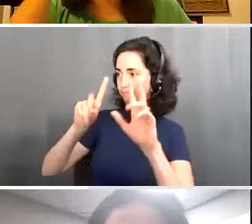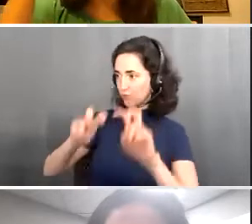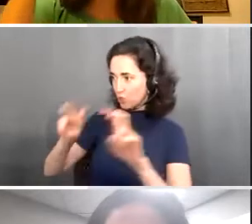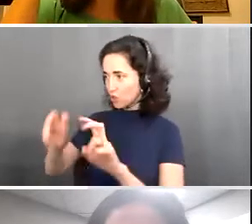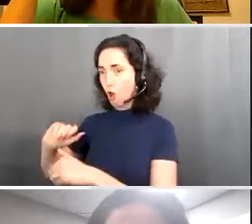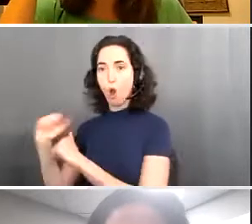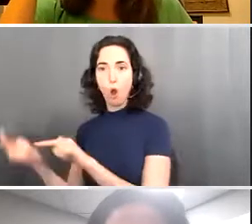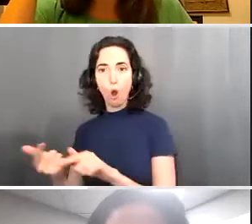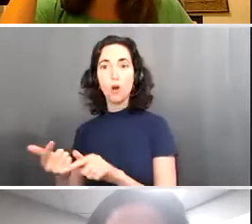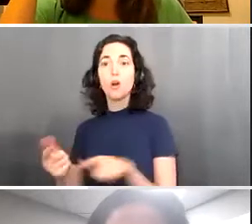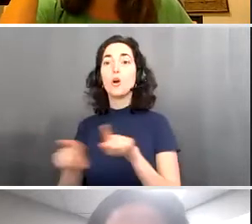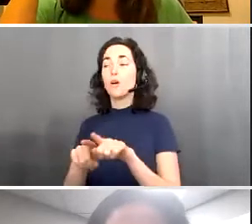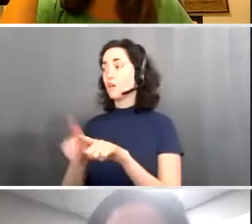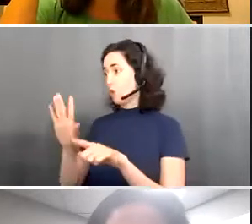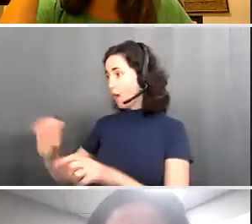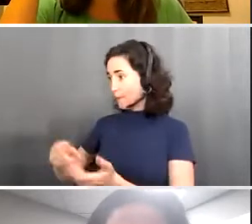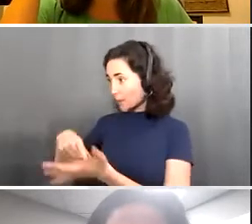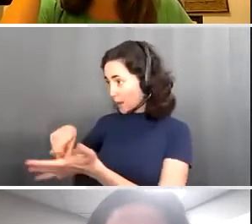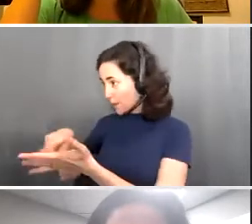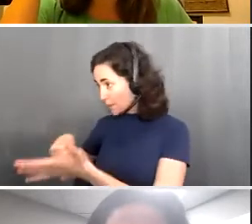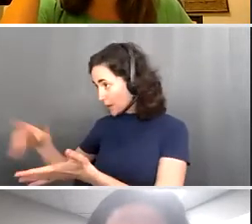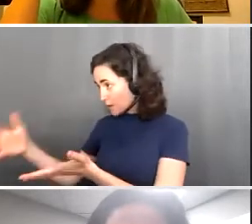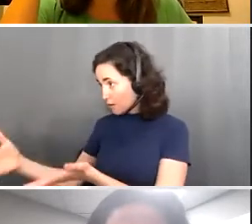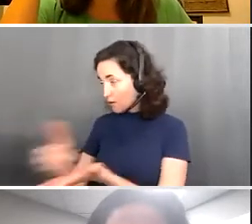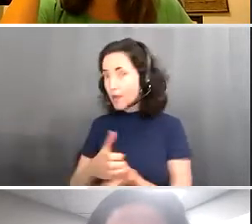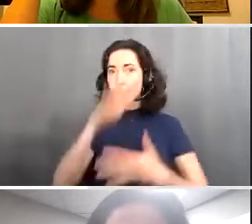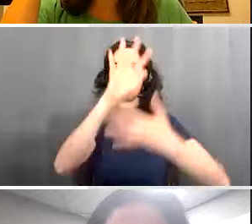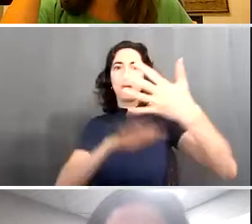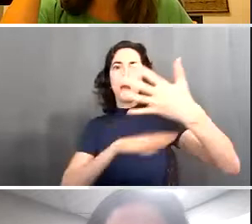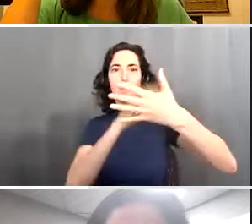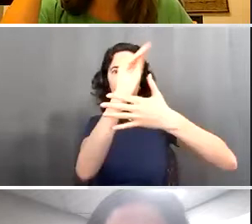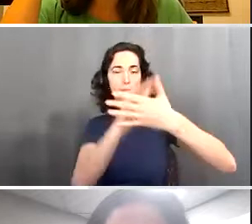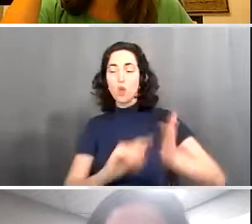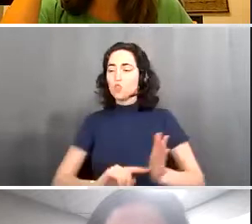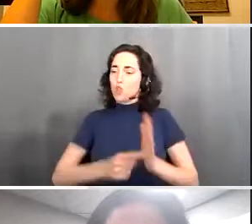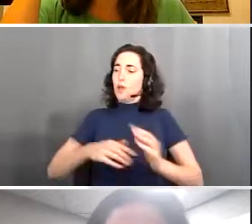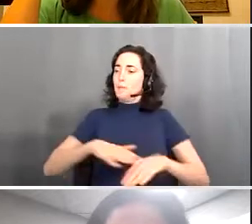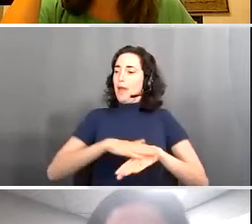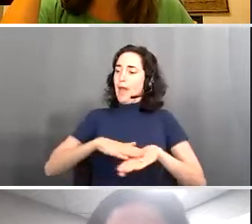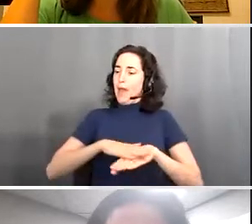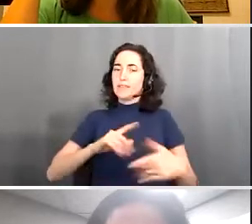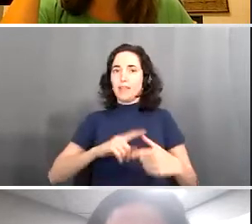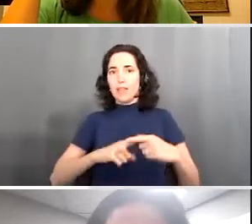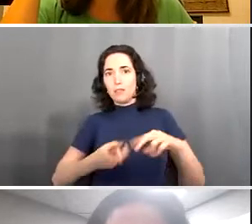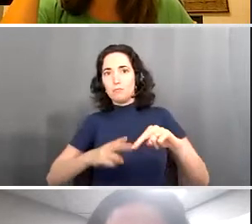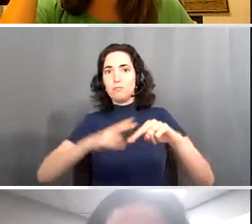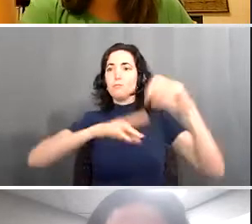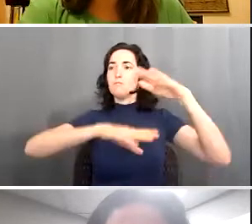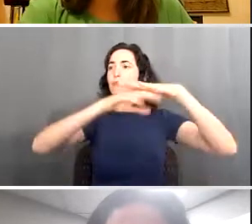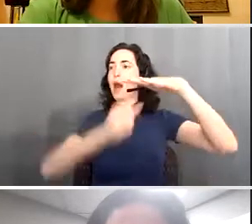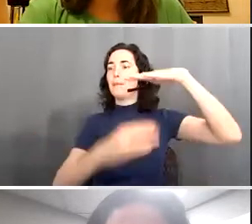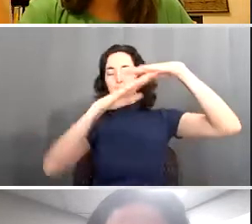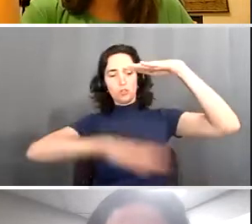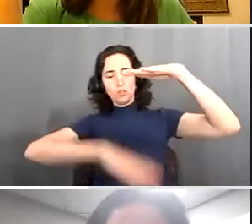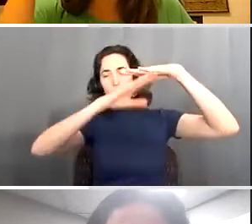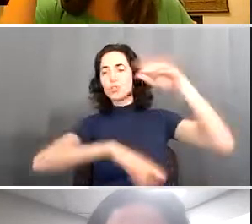spreadsheet of what the starting pay is, and then like what's the highest paid, and then also